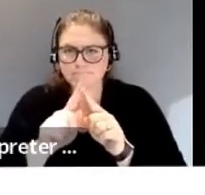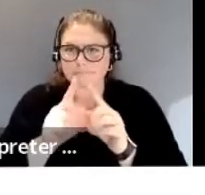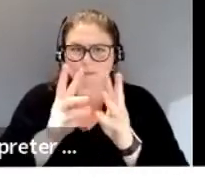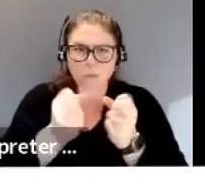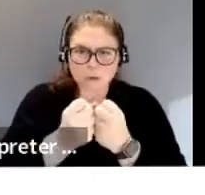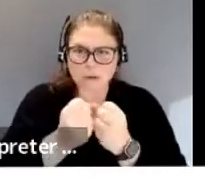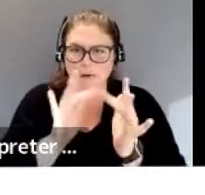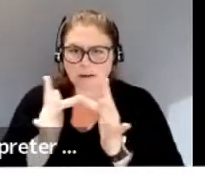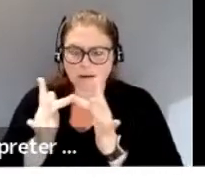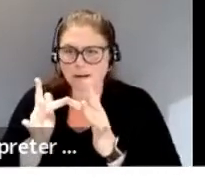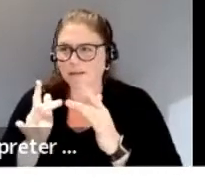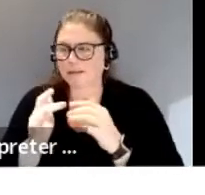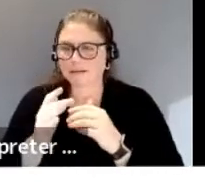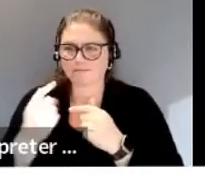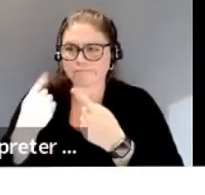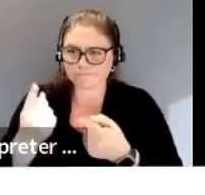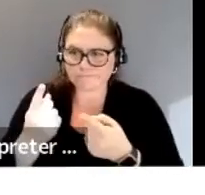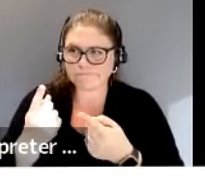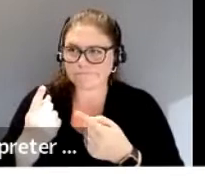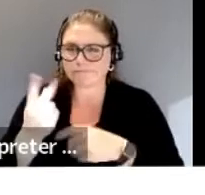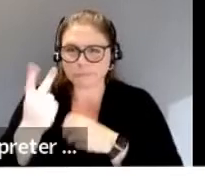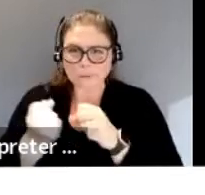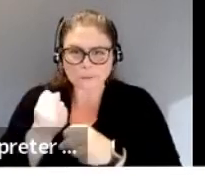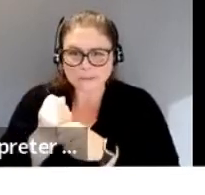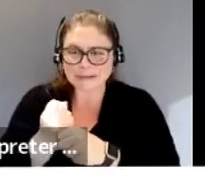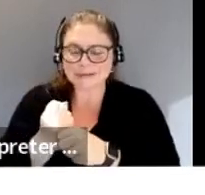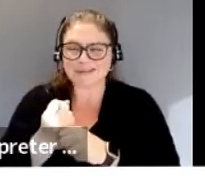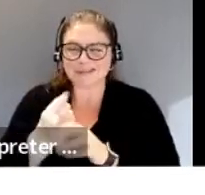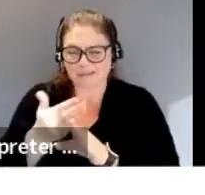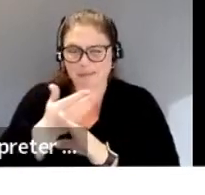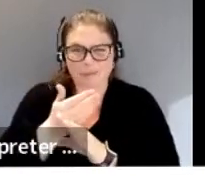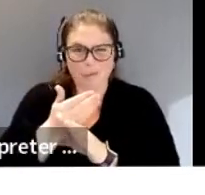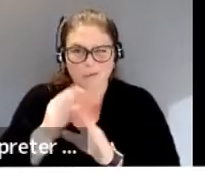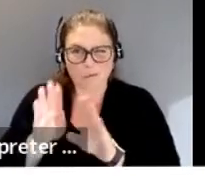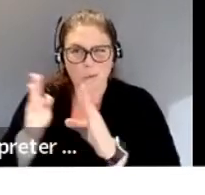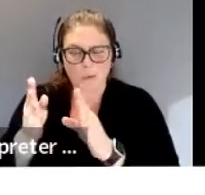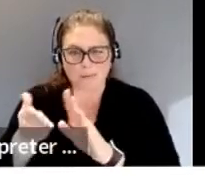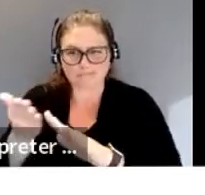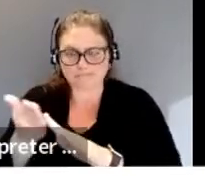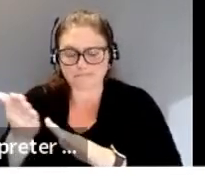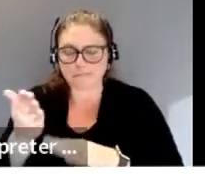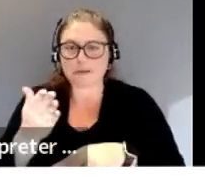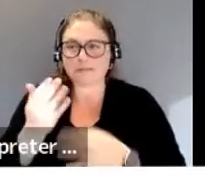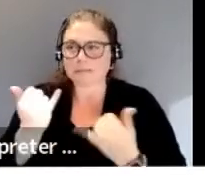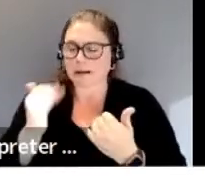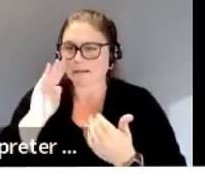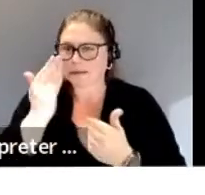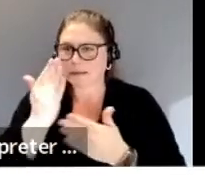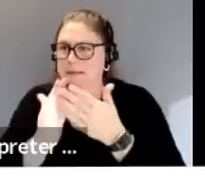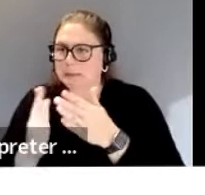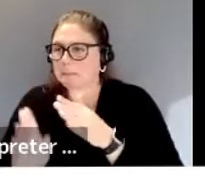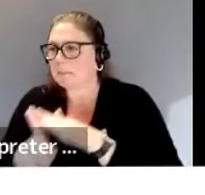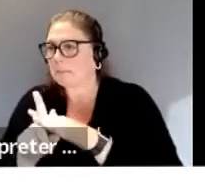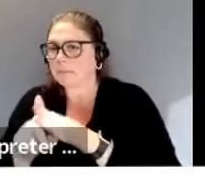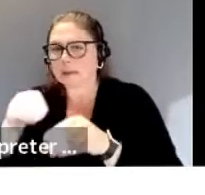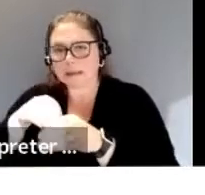know. We were actually just chatting about this before we started the session today, how some in-person events have started up again, and I've been attending them over the past